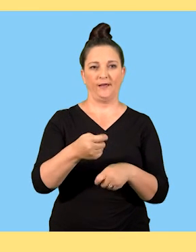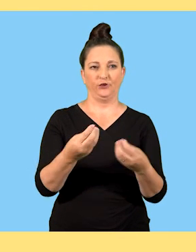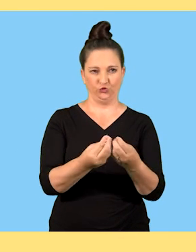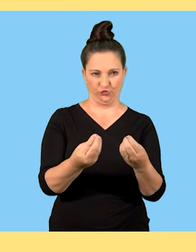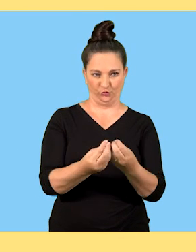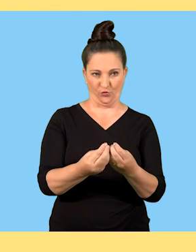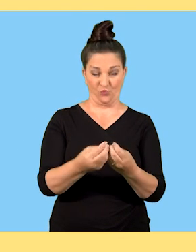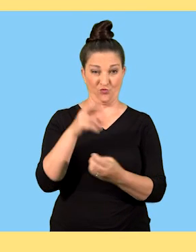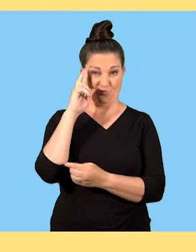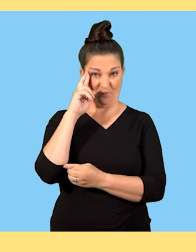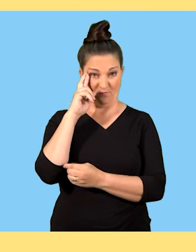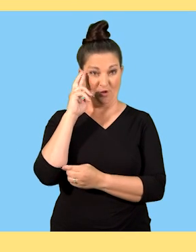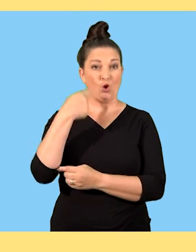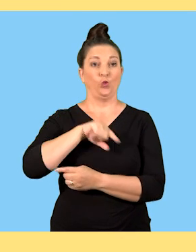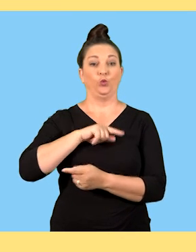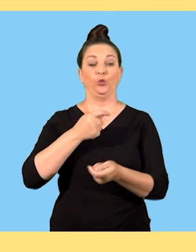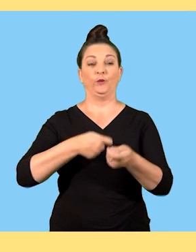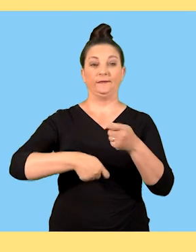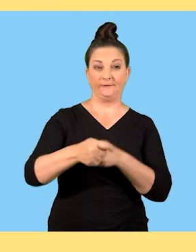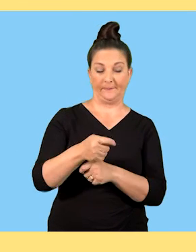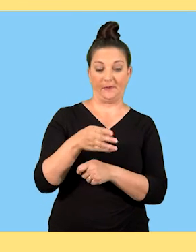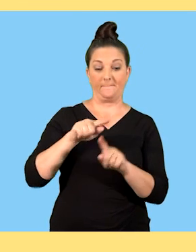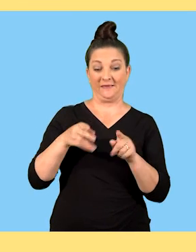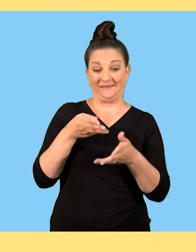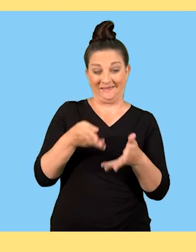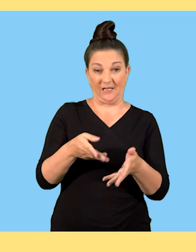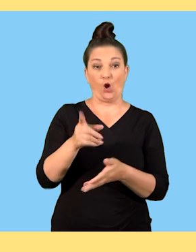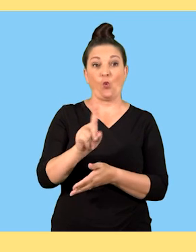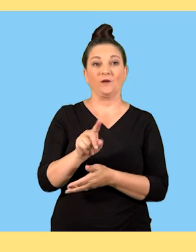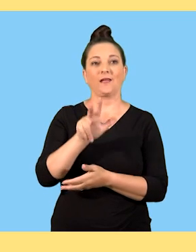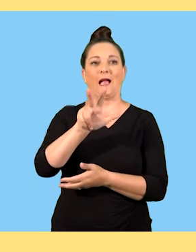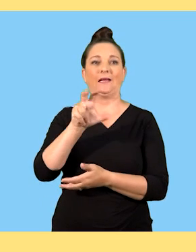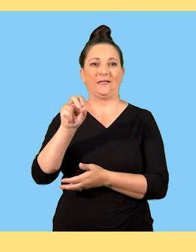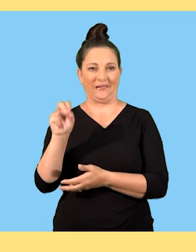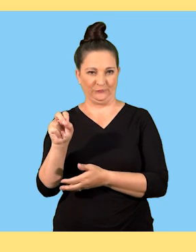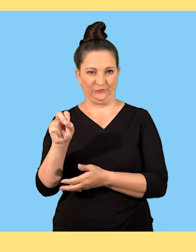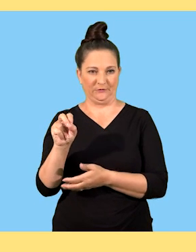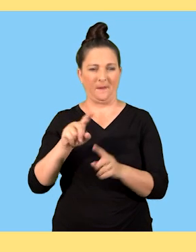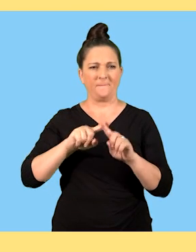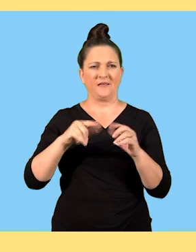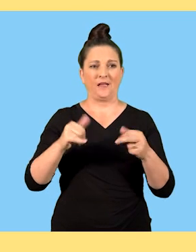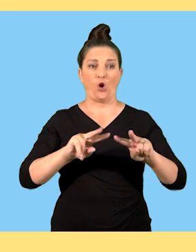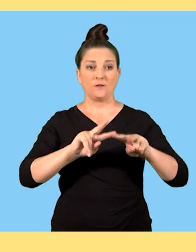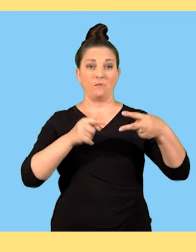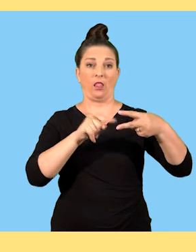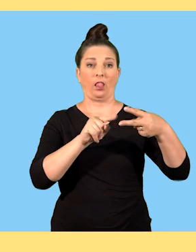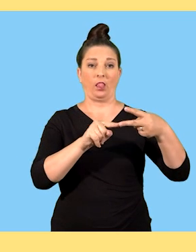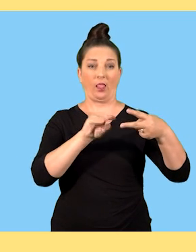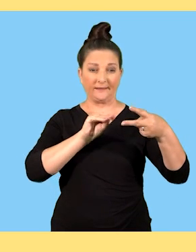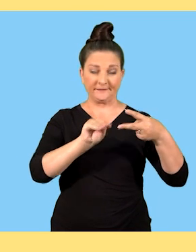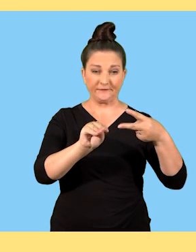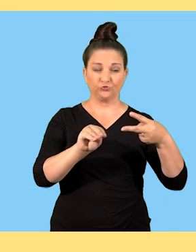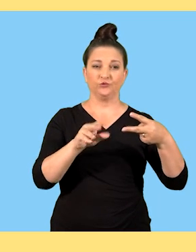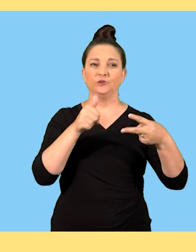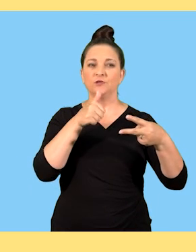debit it, and here is 800. And then to complete double entry, we are coming to our cost of